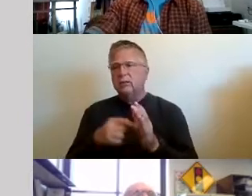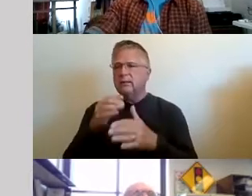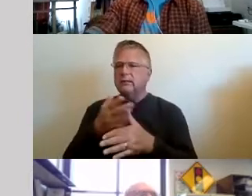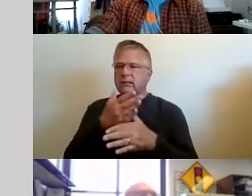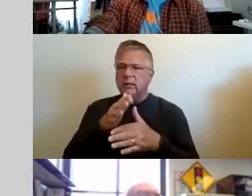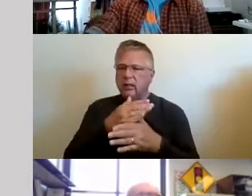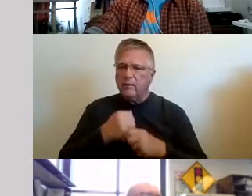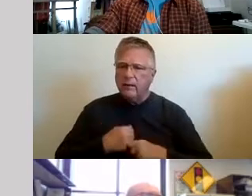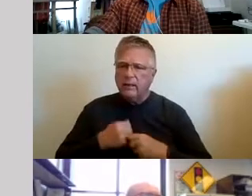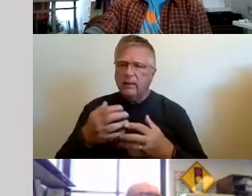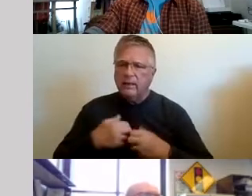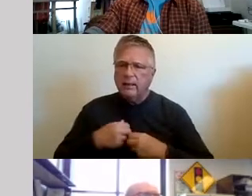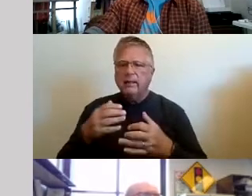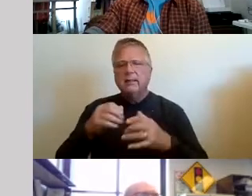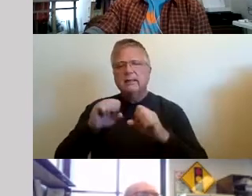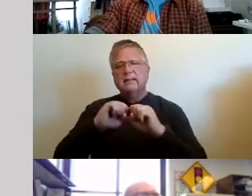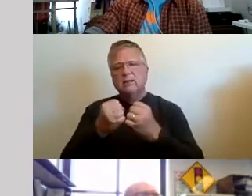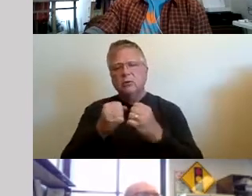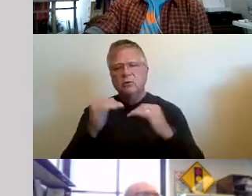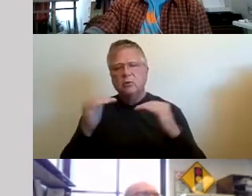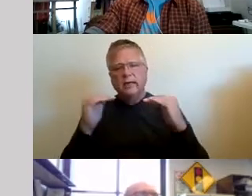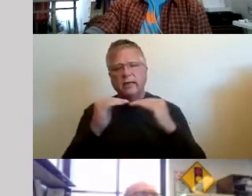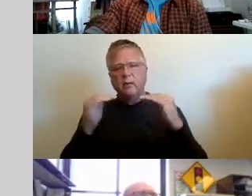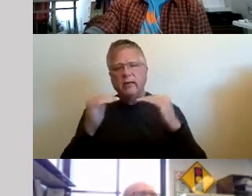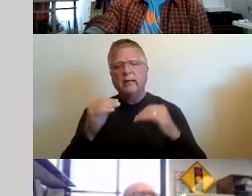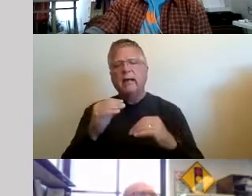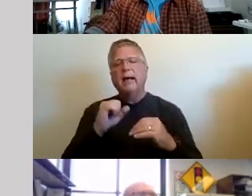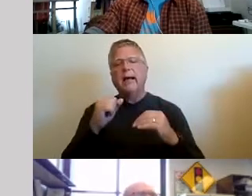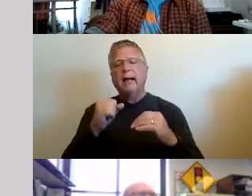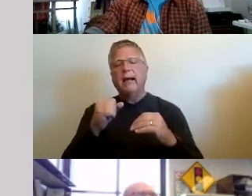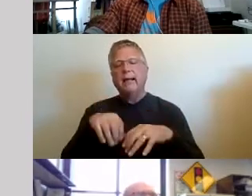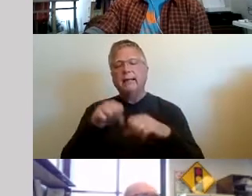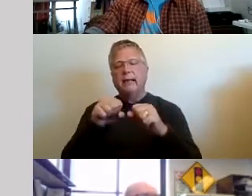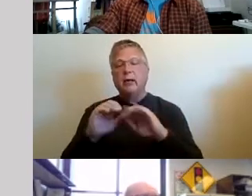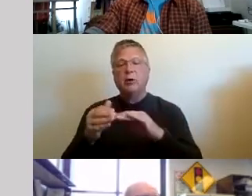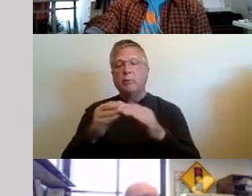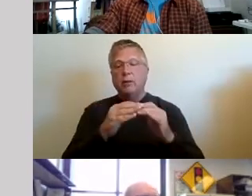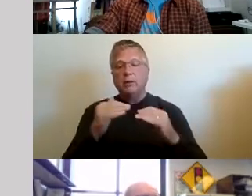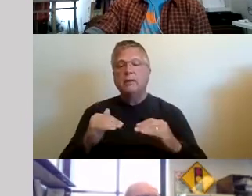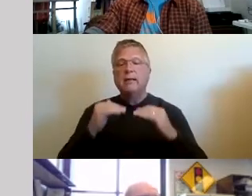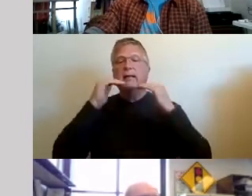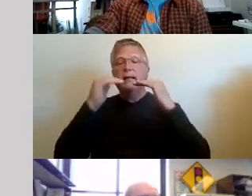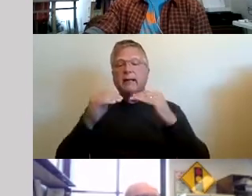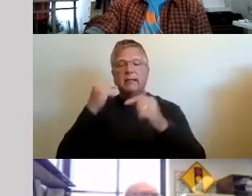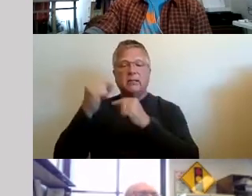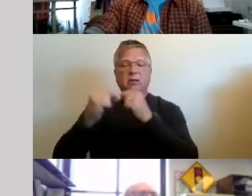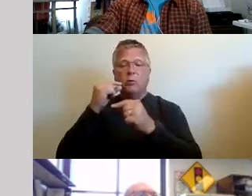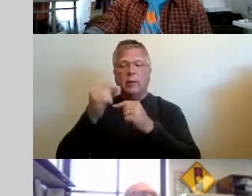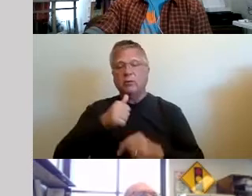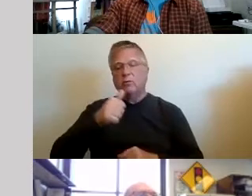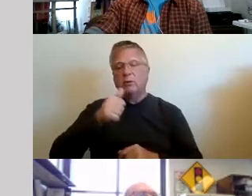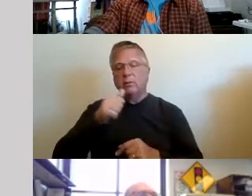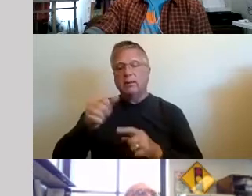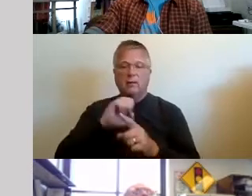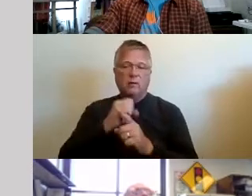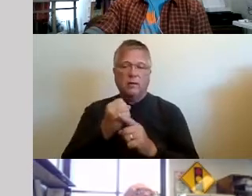represents social equity, and that can take our community to the next generation of transportation environment. And we want to